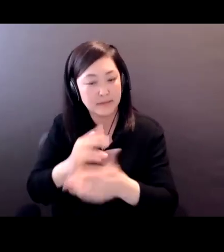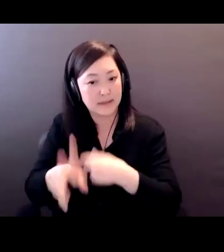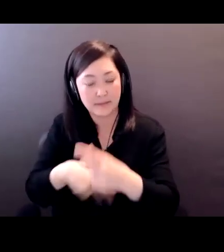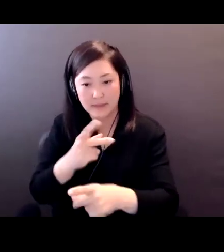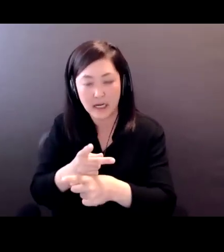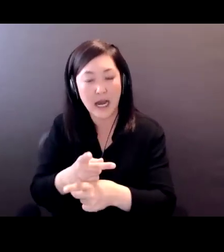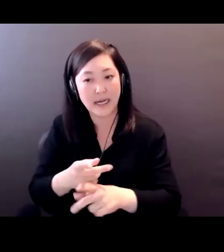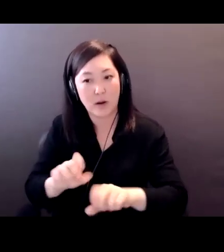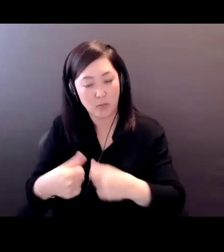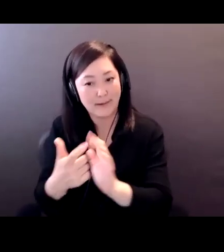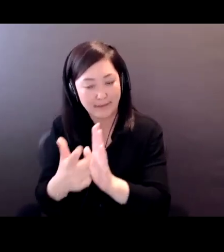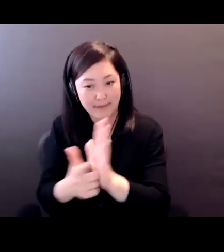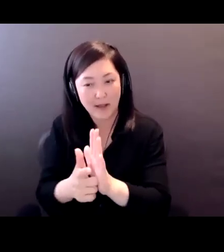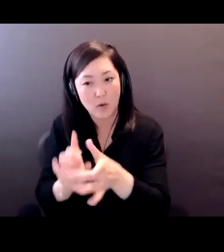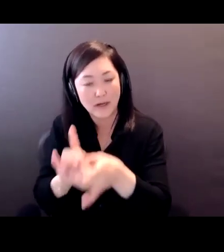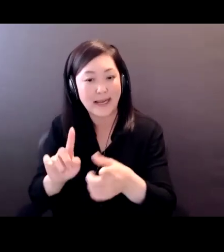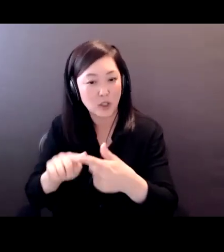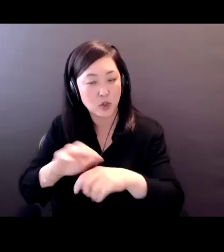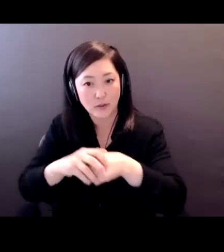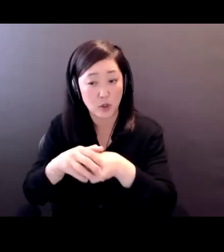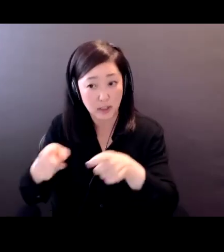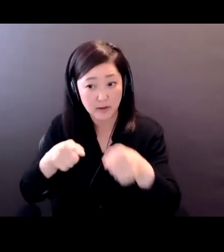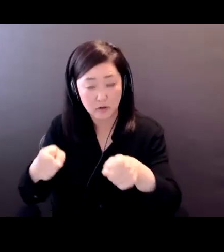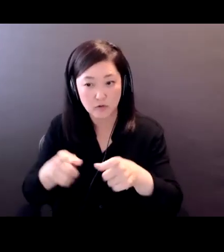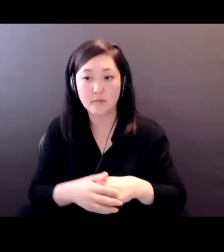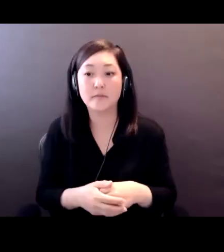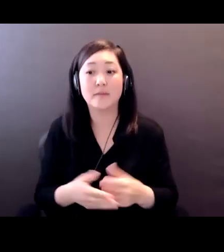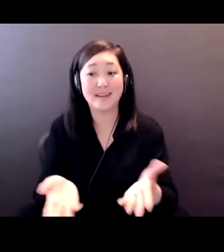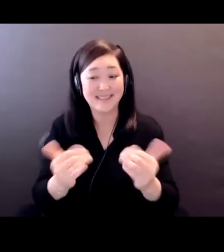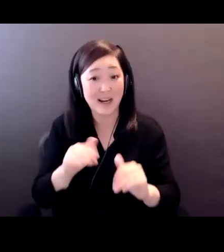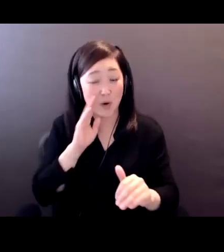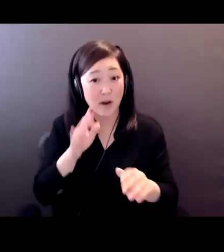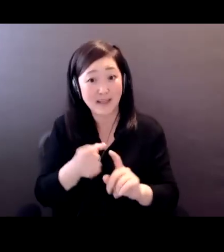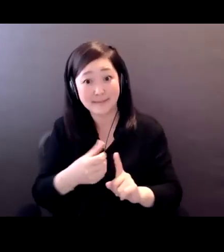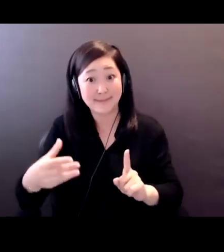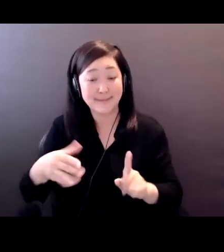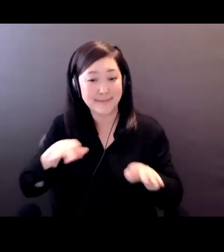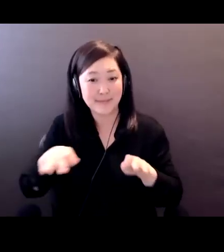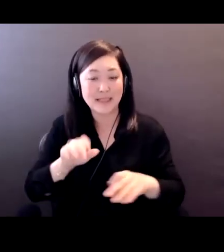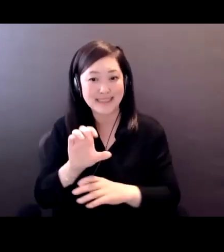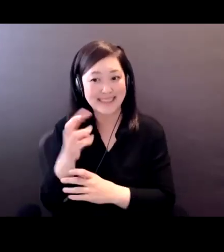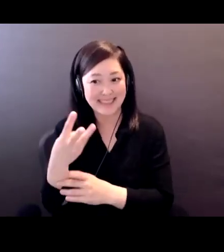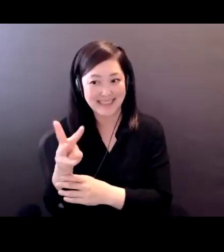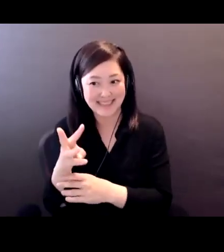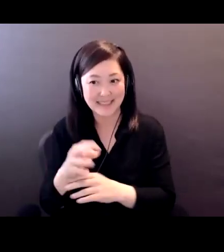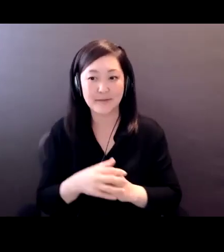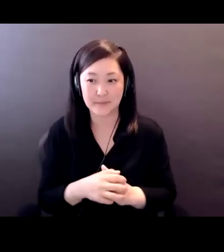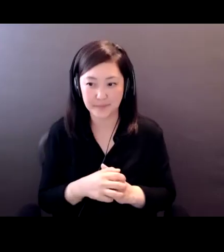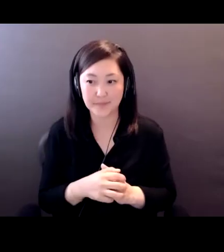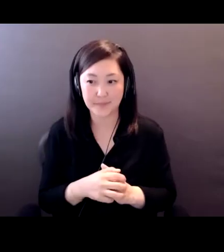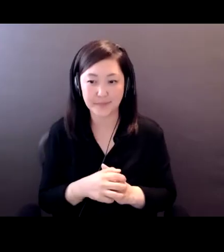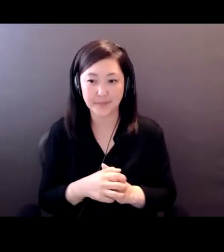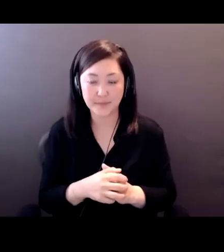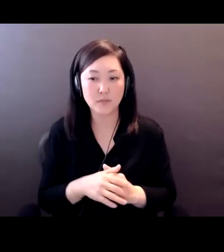offense here in Canada. Then I will turn to C-16 itself, and I'm going to pay particular attention